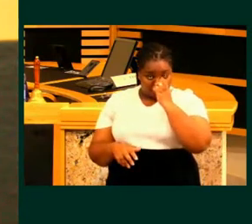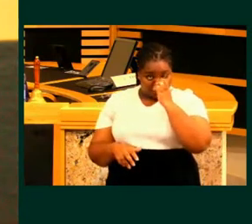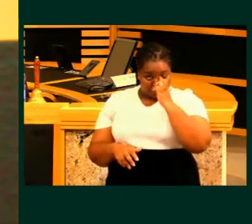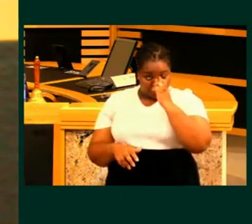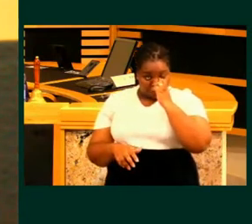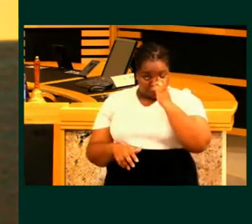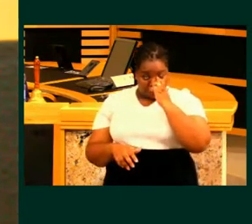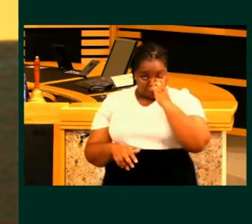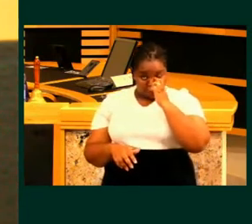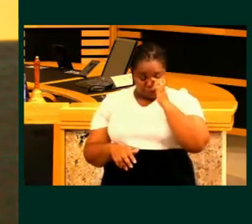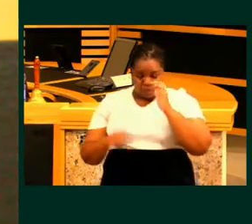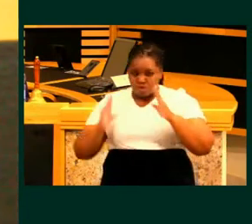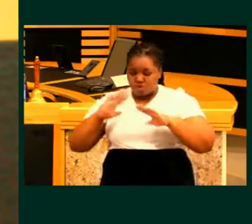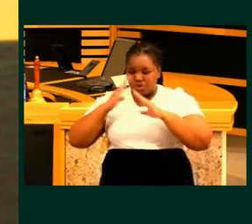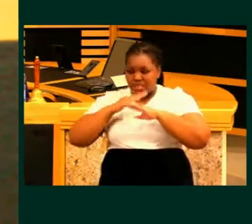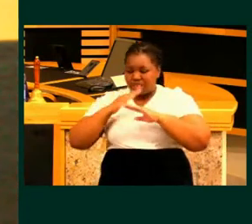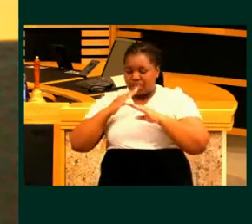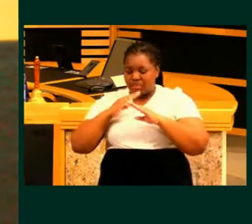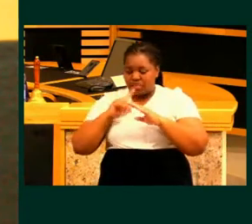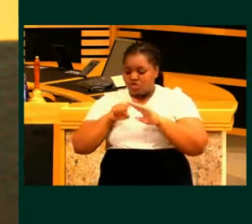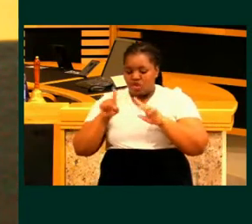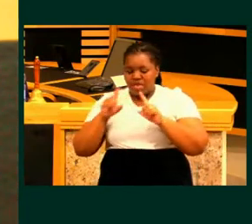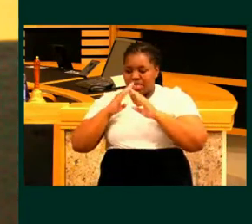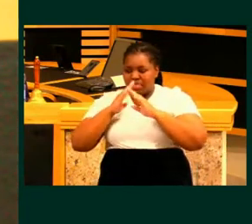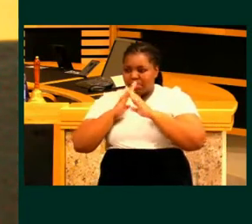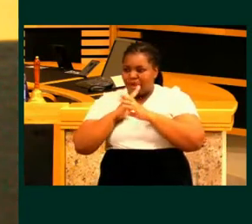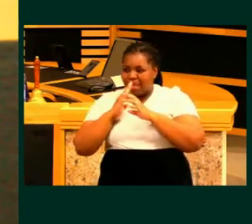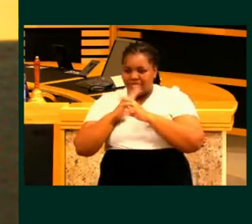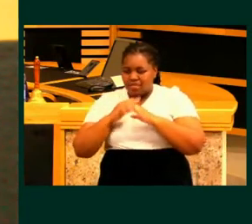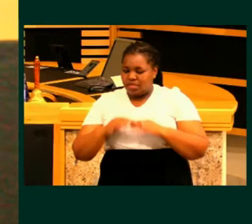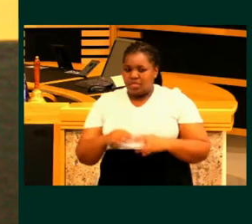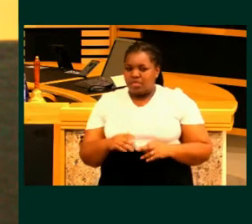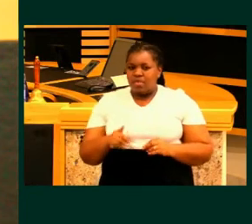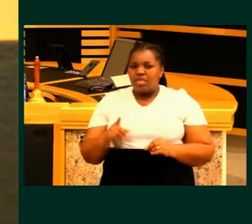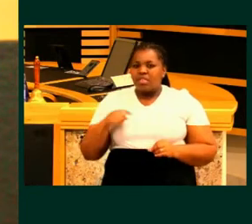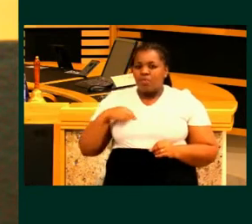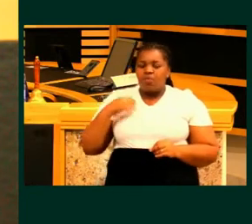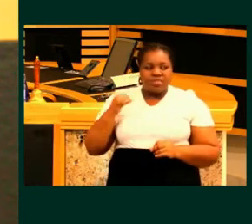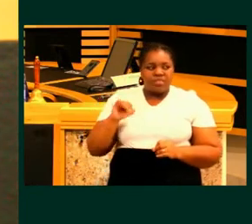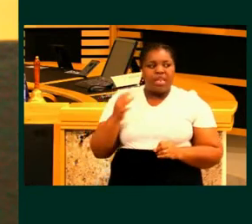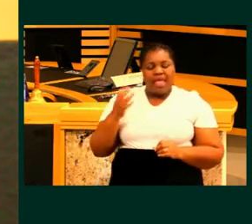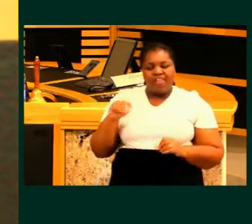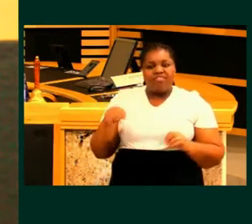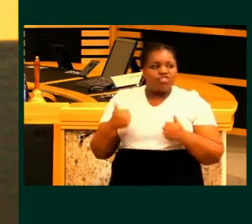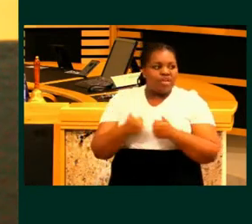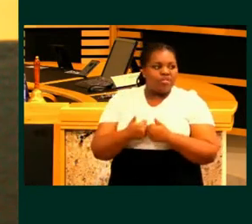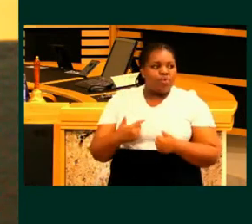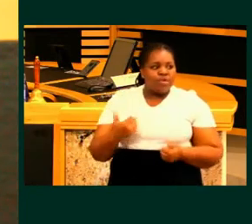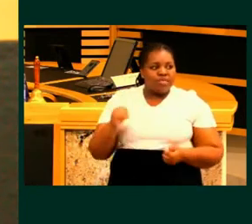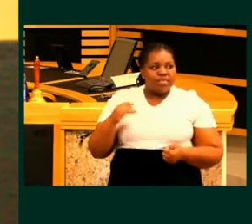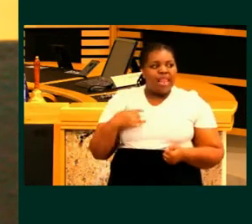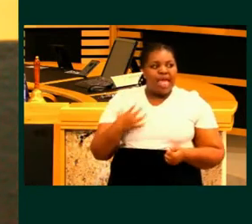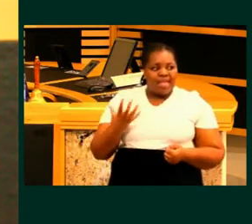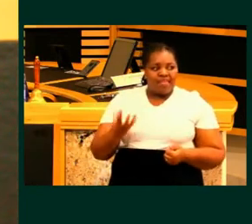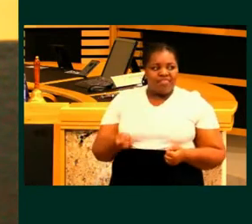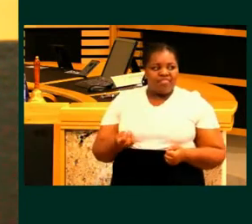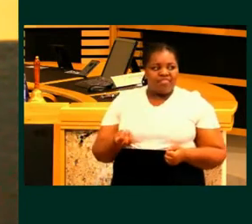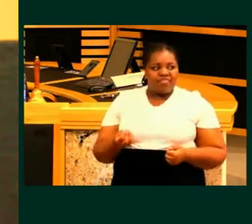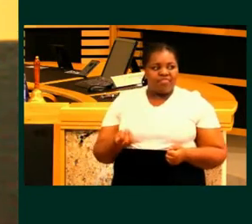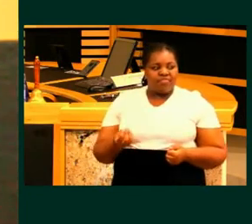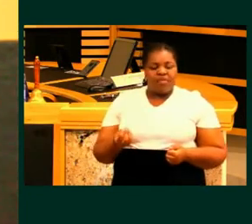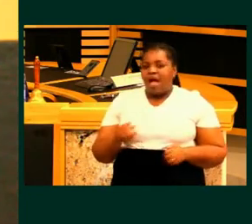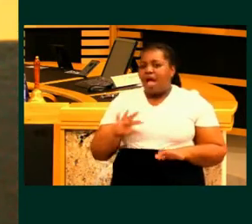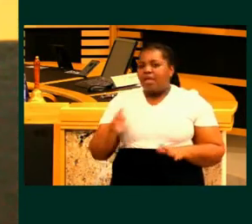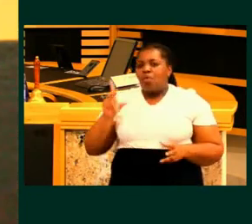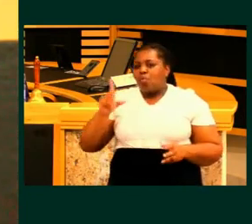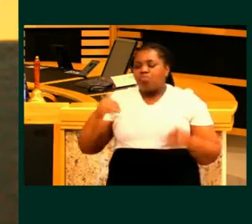secret honorable speaker that there are still challenges that are still confront all of us and there's no one who